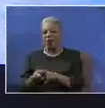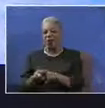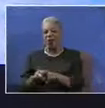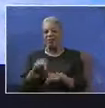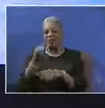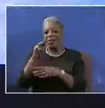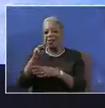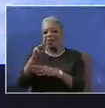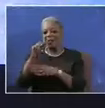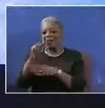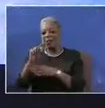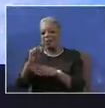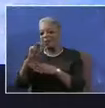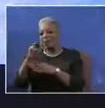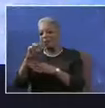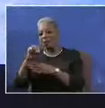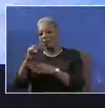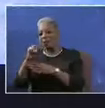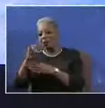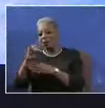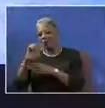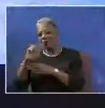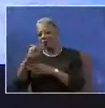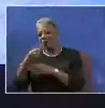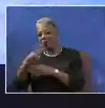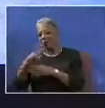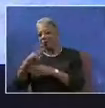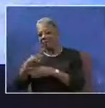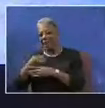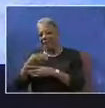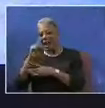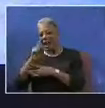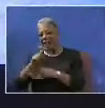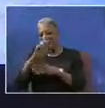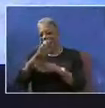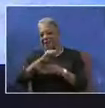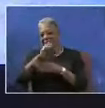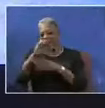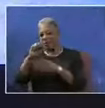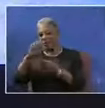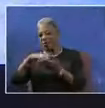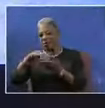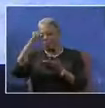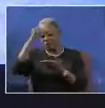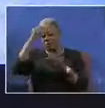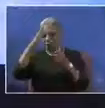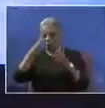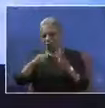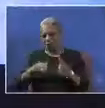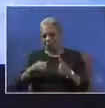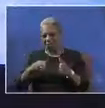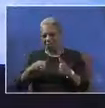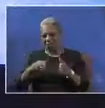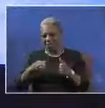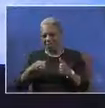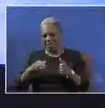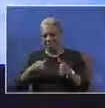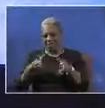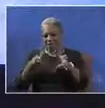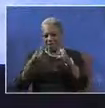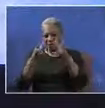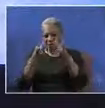Mount Moriah. Now I need some Sunday school students right now. If I got some Sunday school students who are hearing this, I